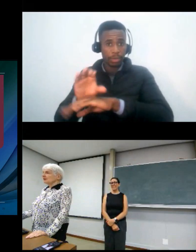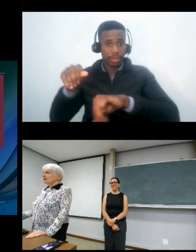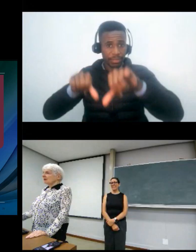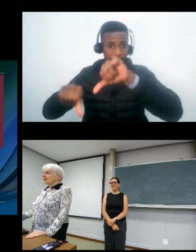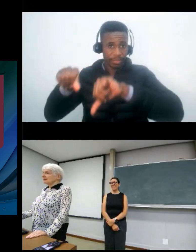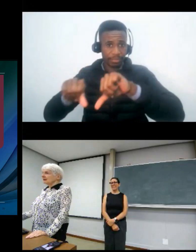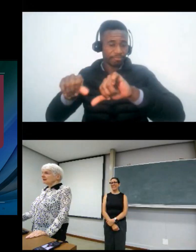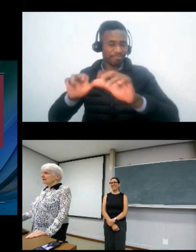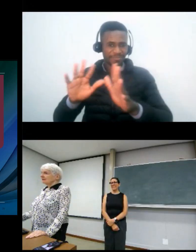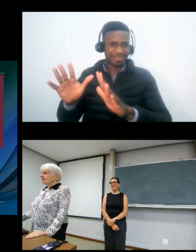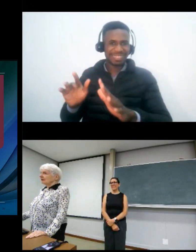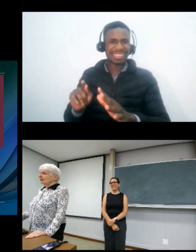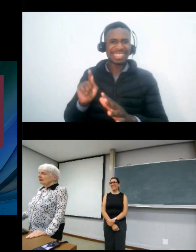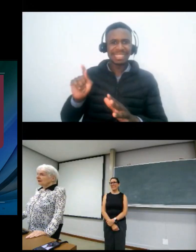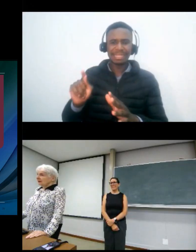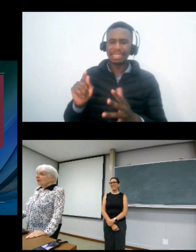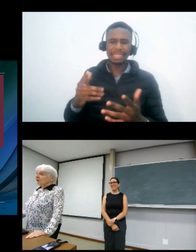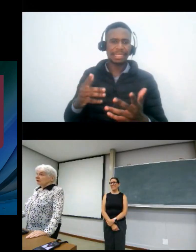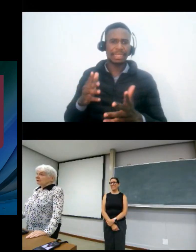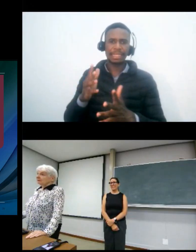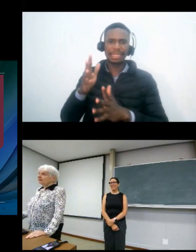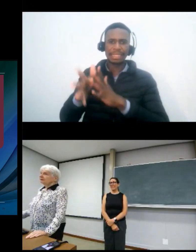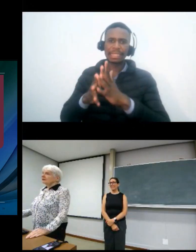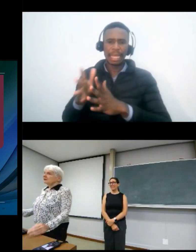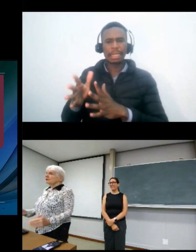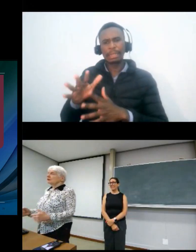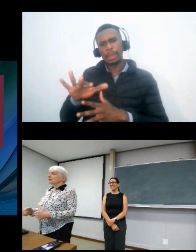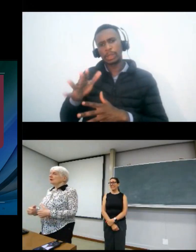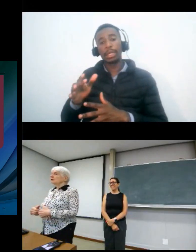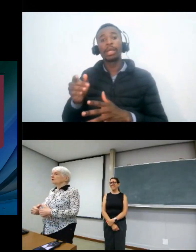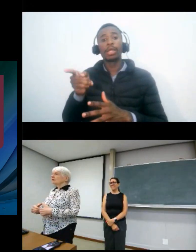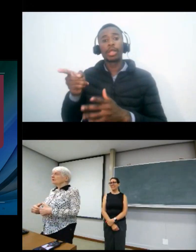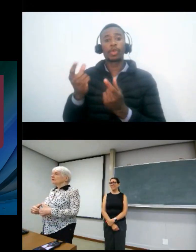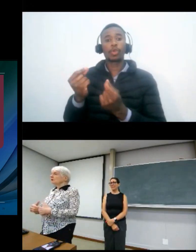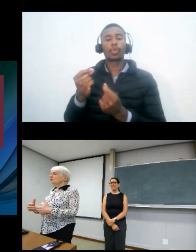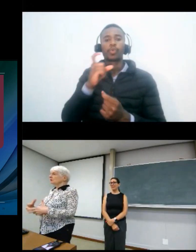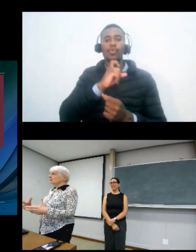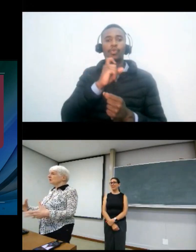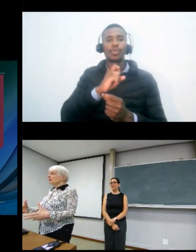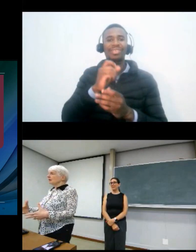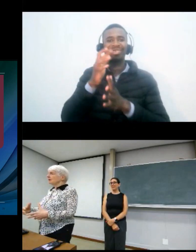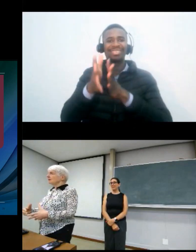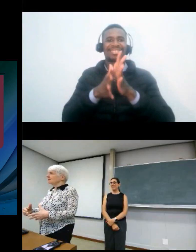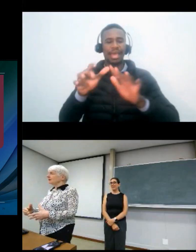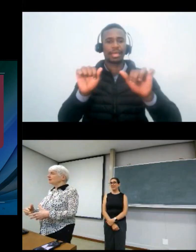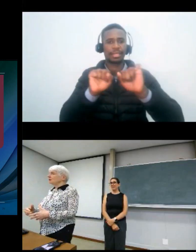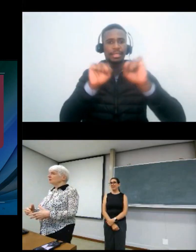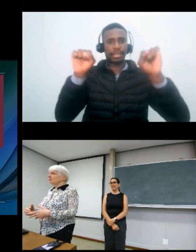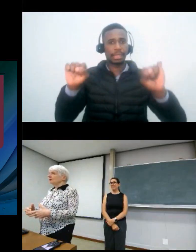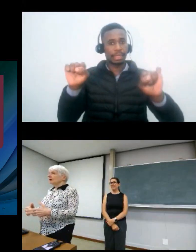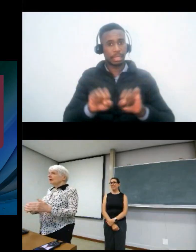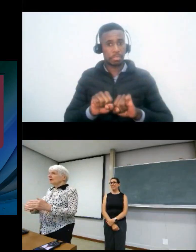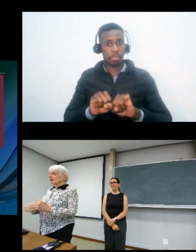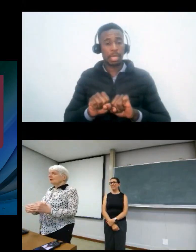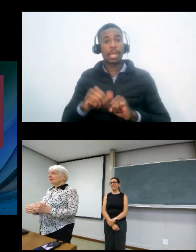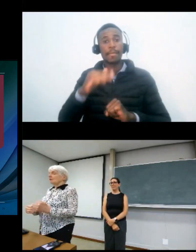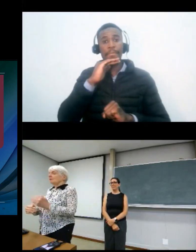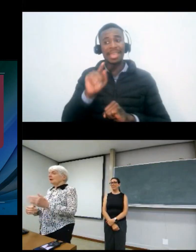use what's called a sign system often. So they will use signs, but they